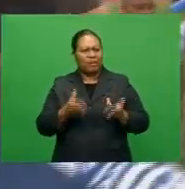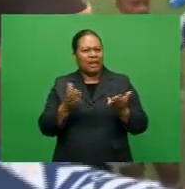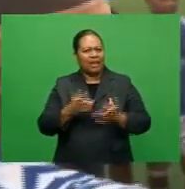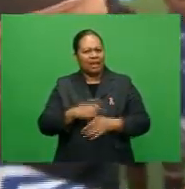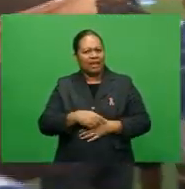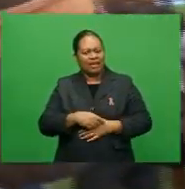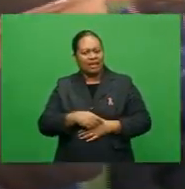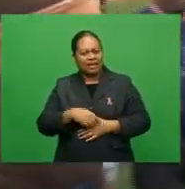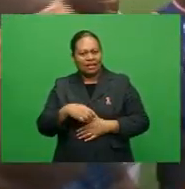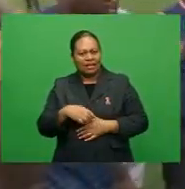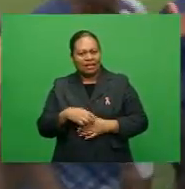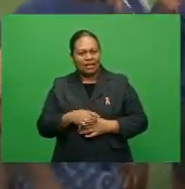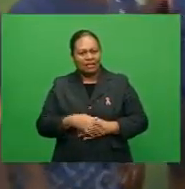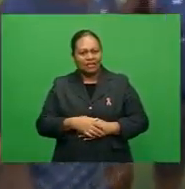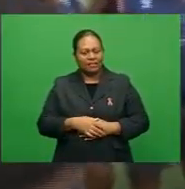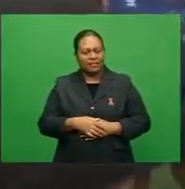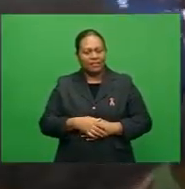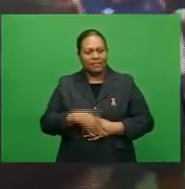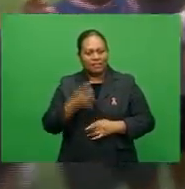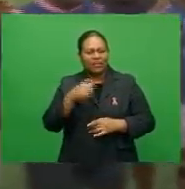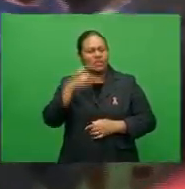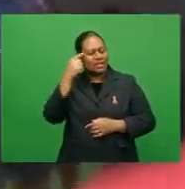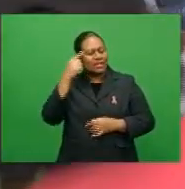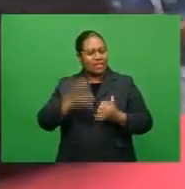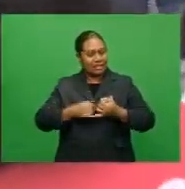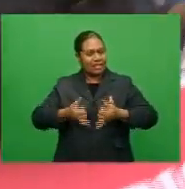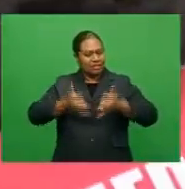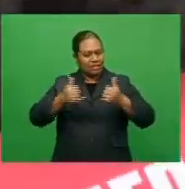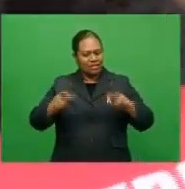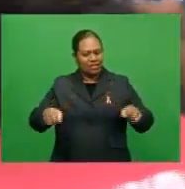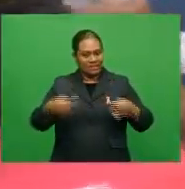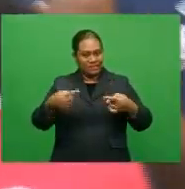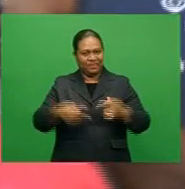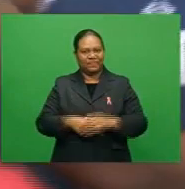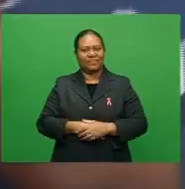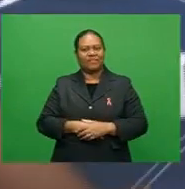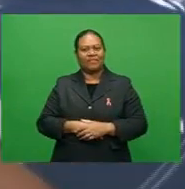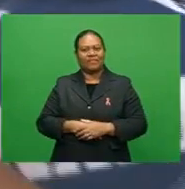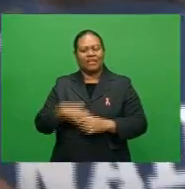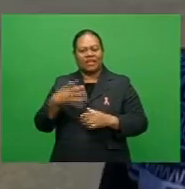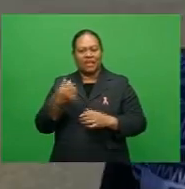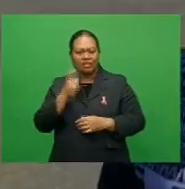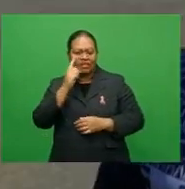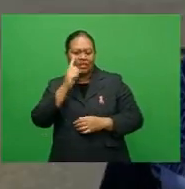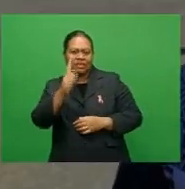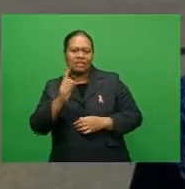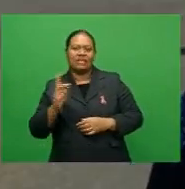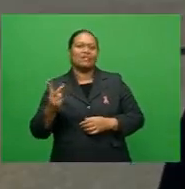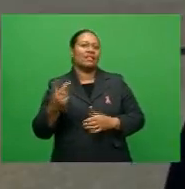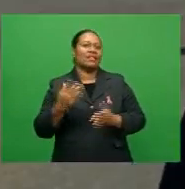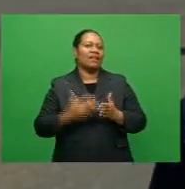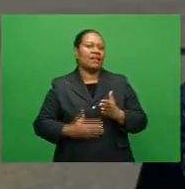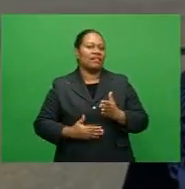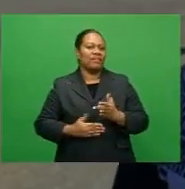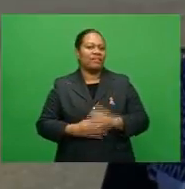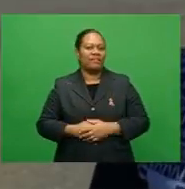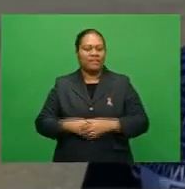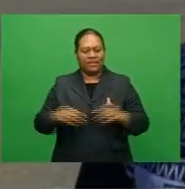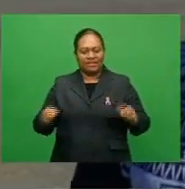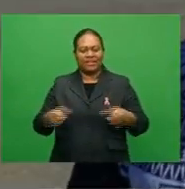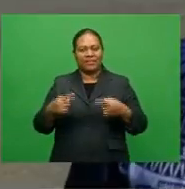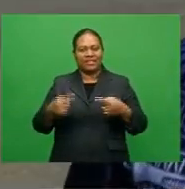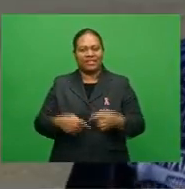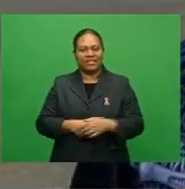look at the trend in the second half of the Skipper Cup competition, they are the form teams of the second half of the